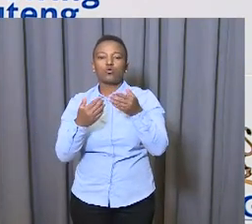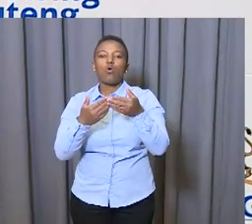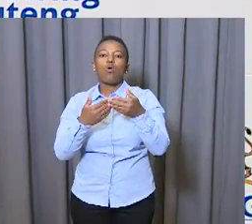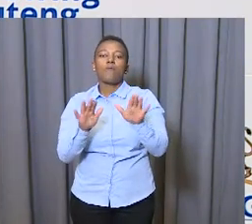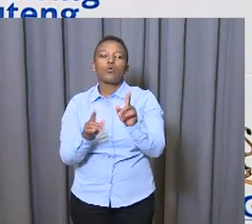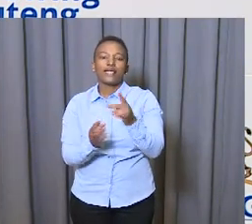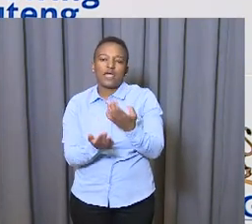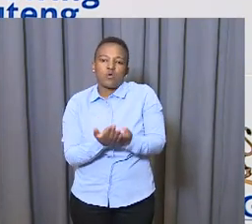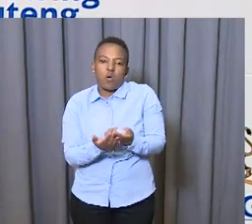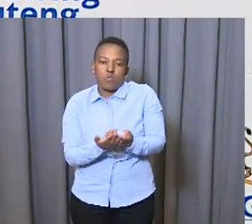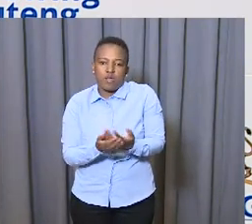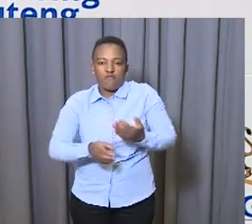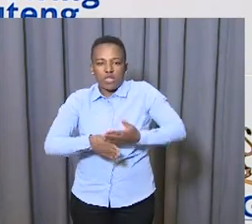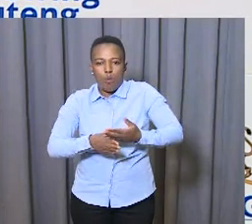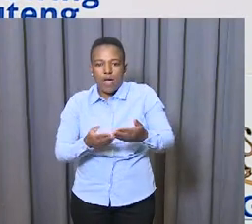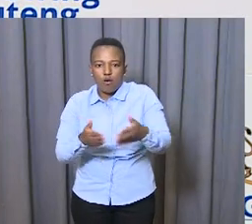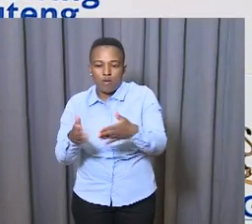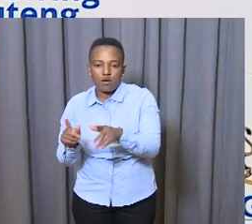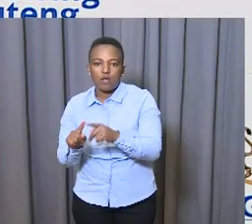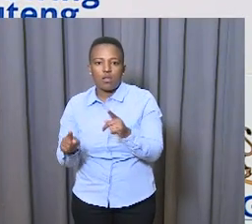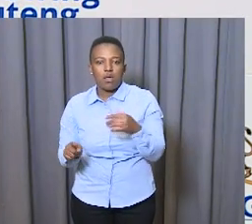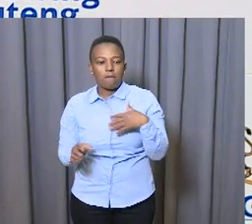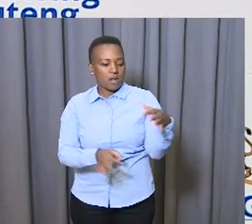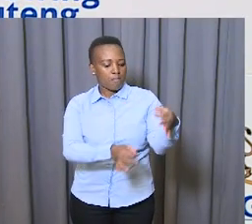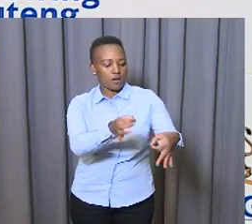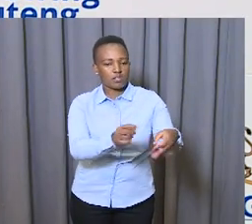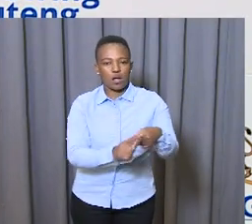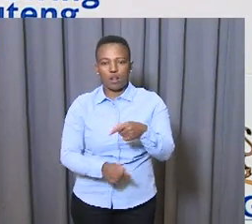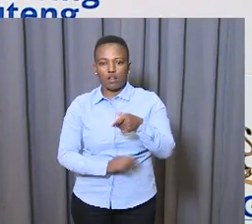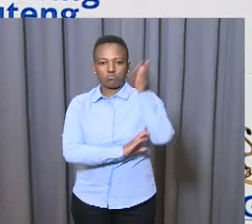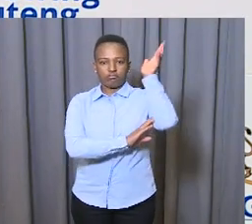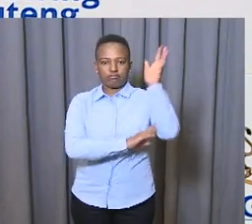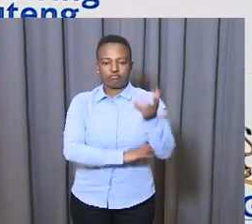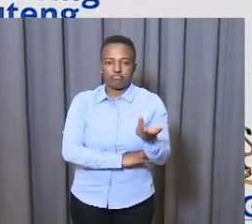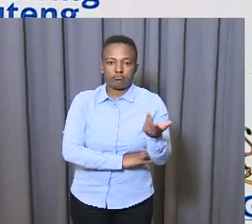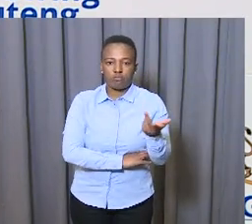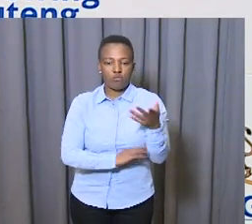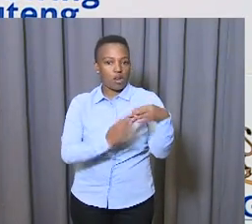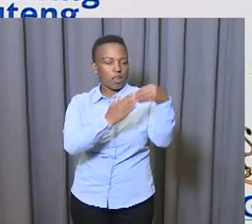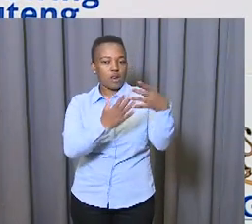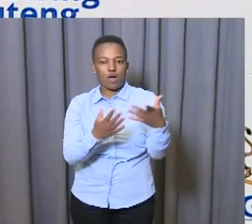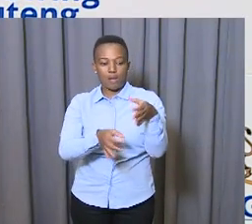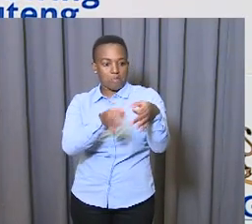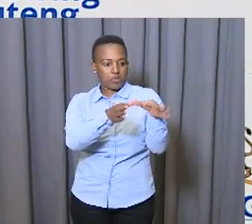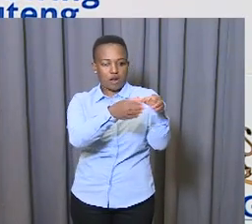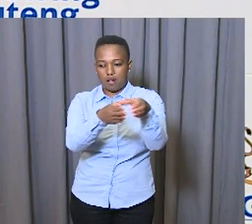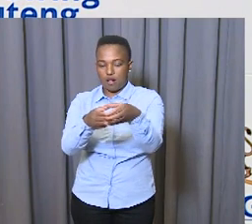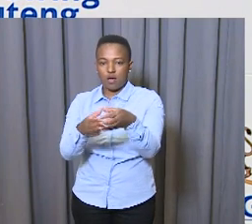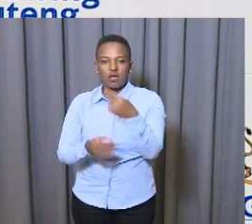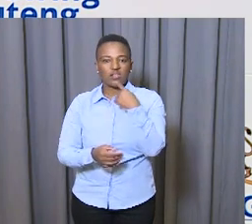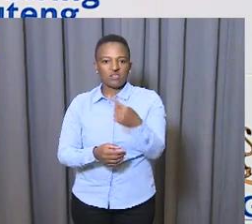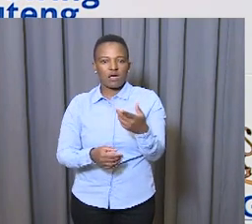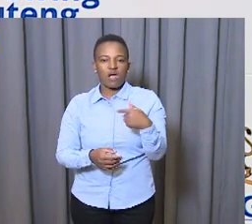the economy. It's not just going to be a call or a political speech made by a leader of a party saying that